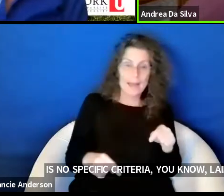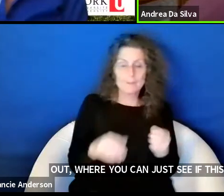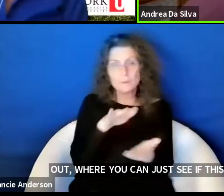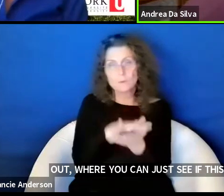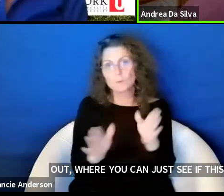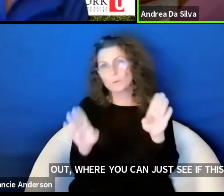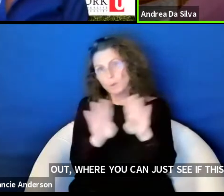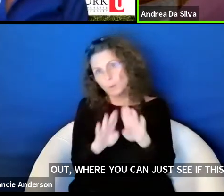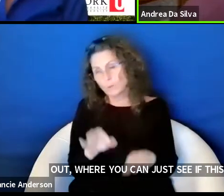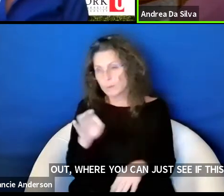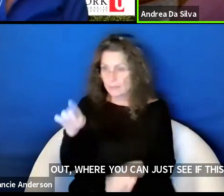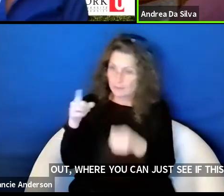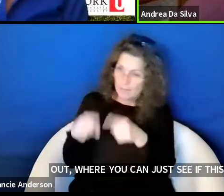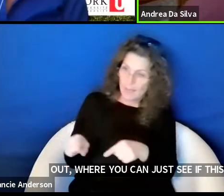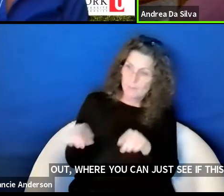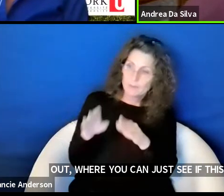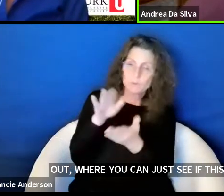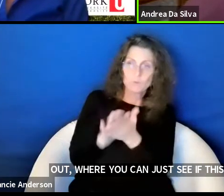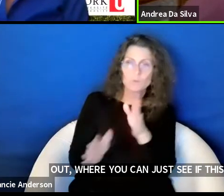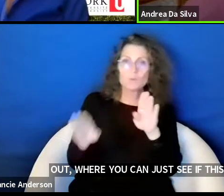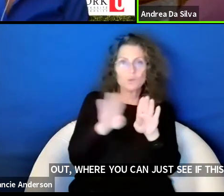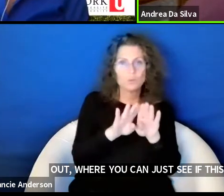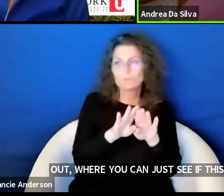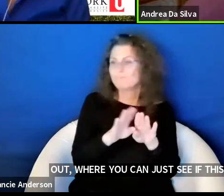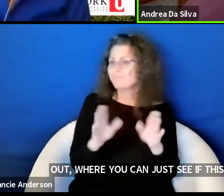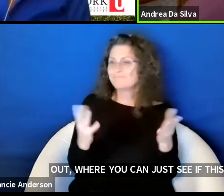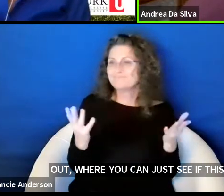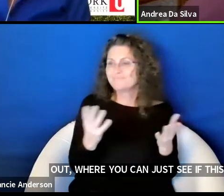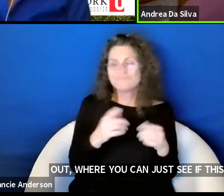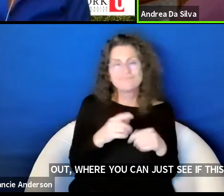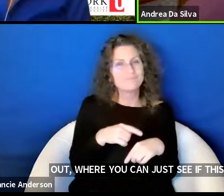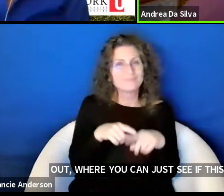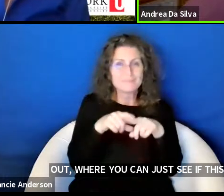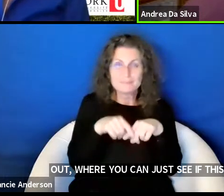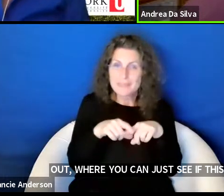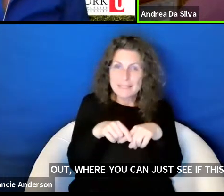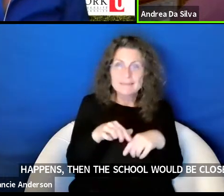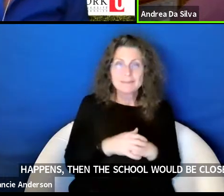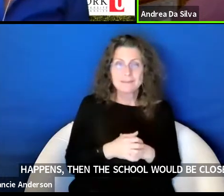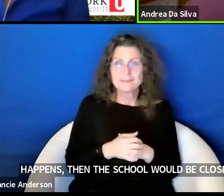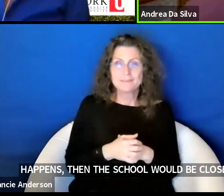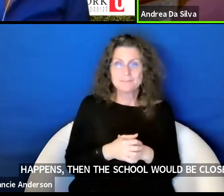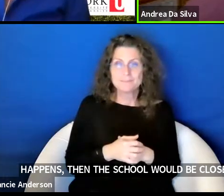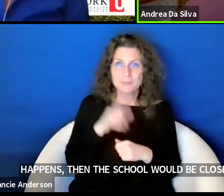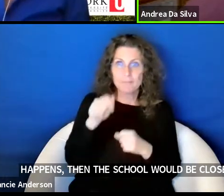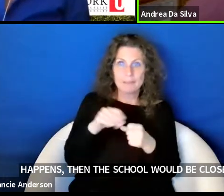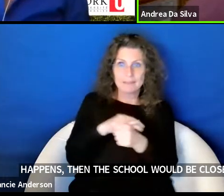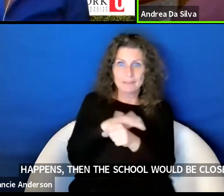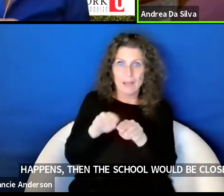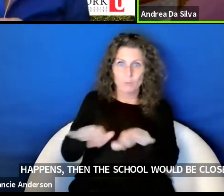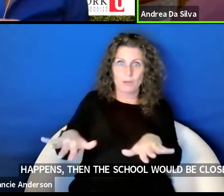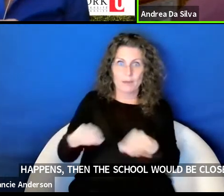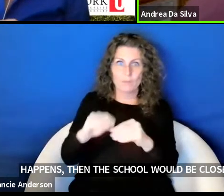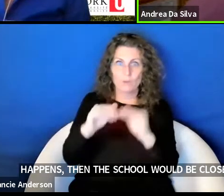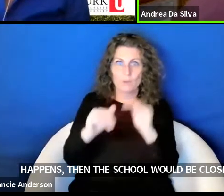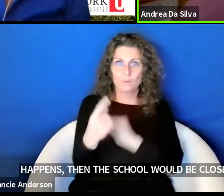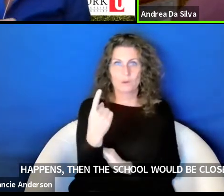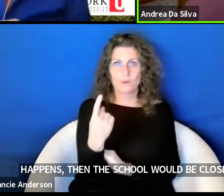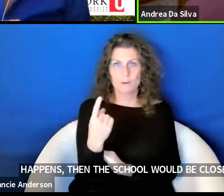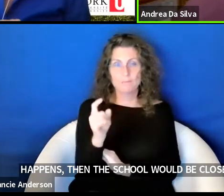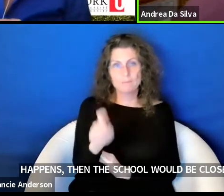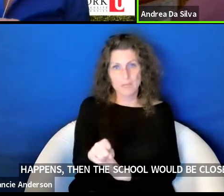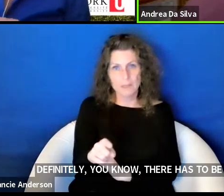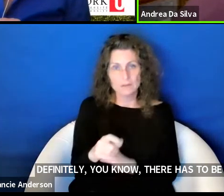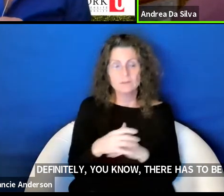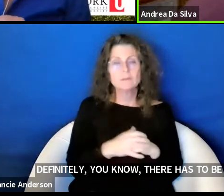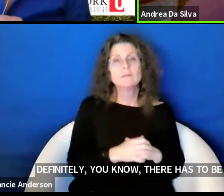closed. It is definitely, there has to be an outbreak, but once again, we said that